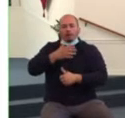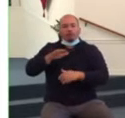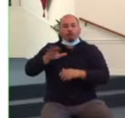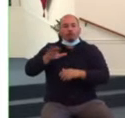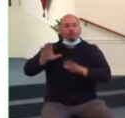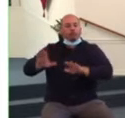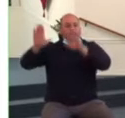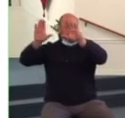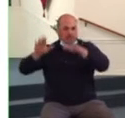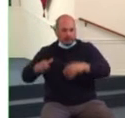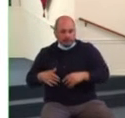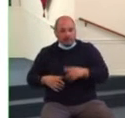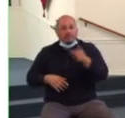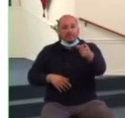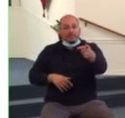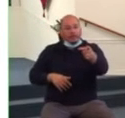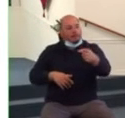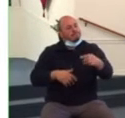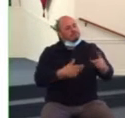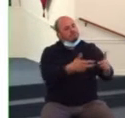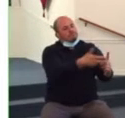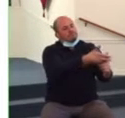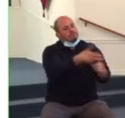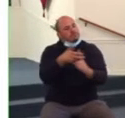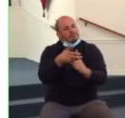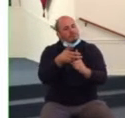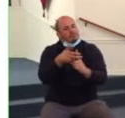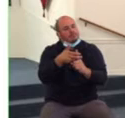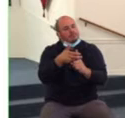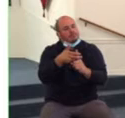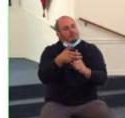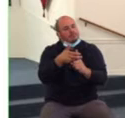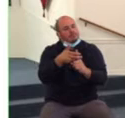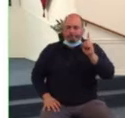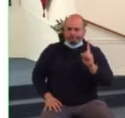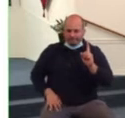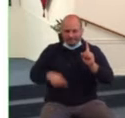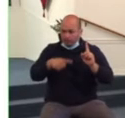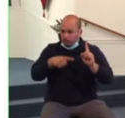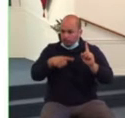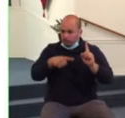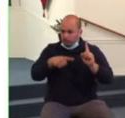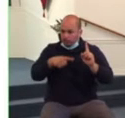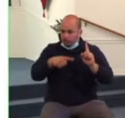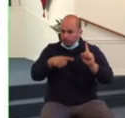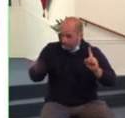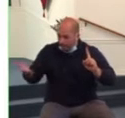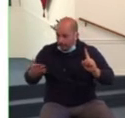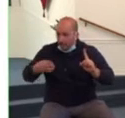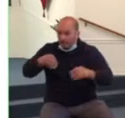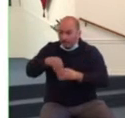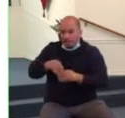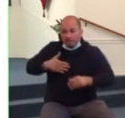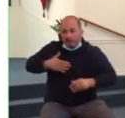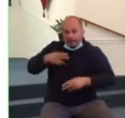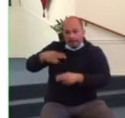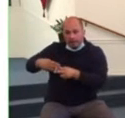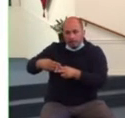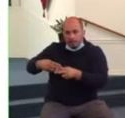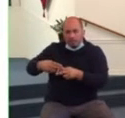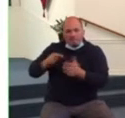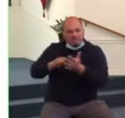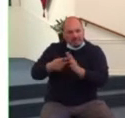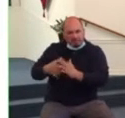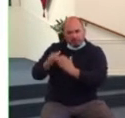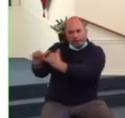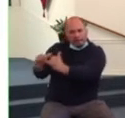child in My name welcomes Me. And whoever welcomes Me welcomes the One who sent Me. For it is the one who is least among you